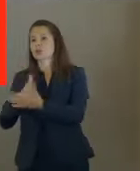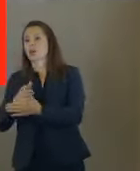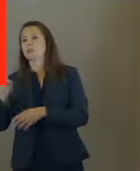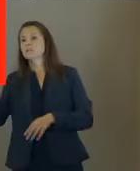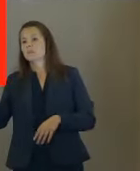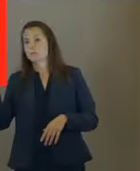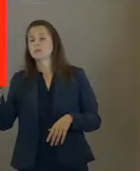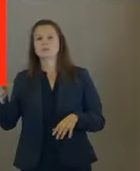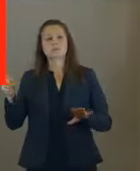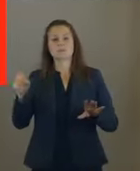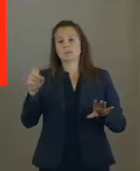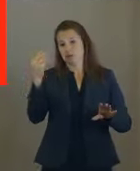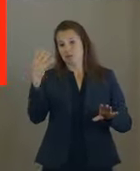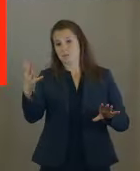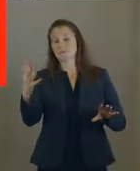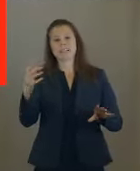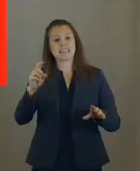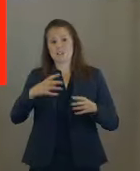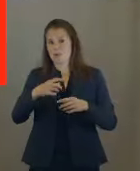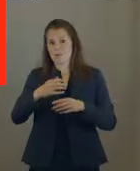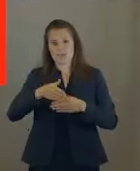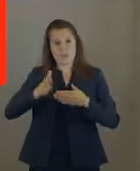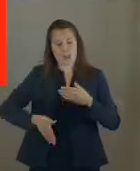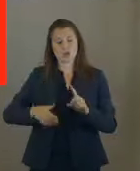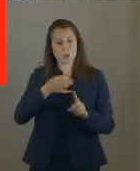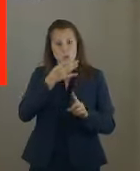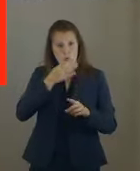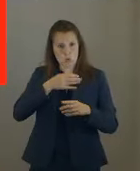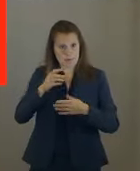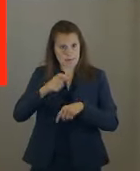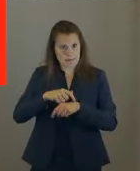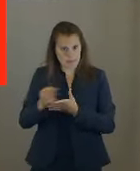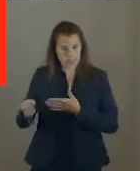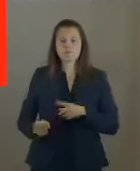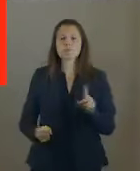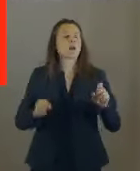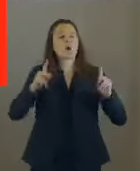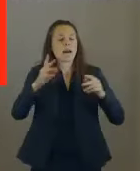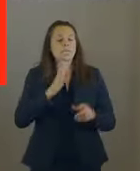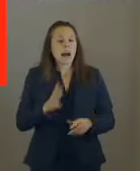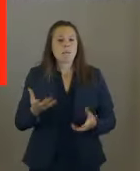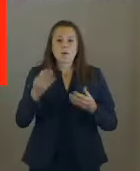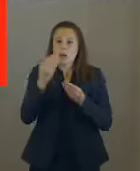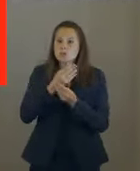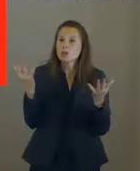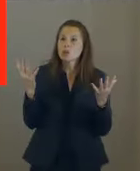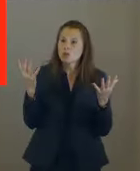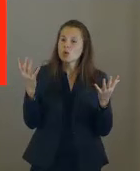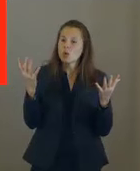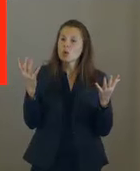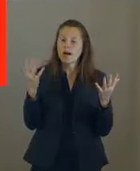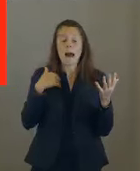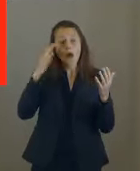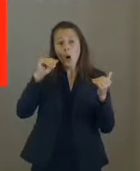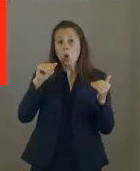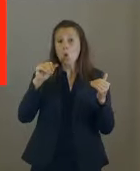report in a few weeks. Sean, I got to give you a heads up. We need to wrap that up. All right. But anyway, so I wanted to just get this on the radar And I